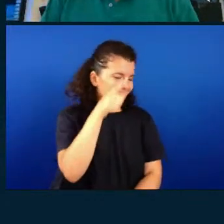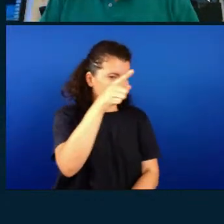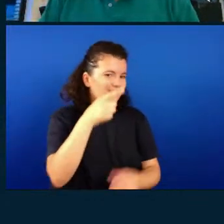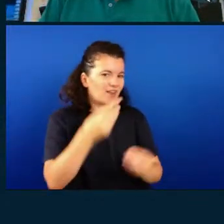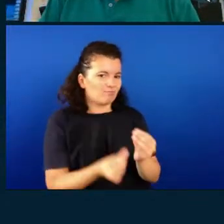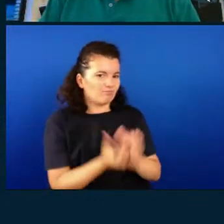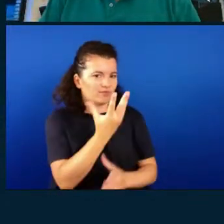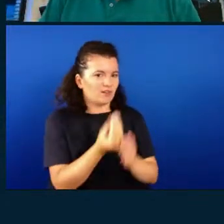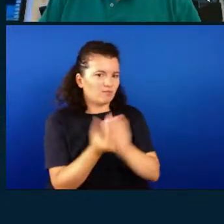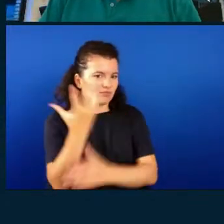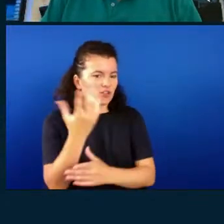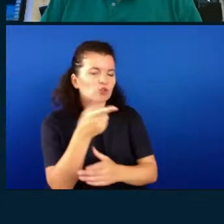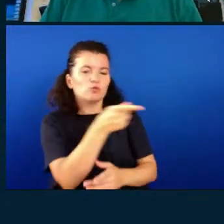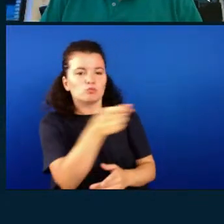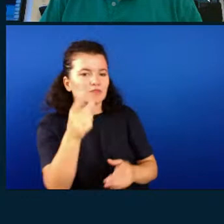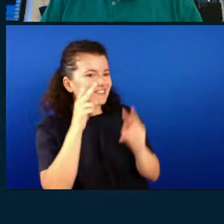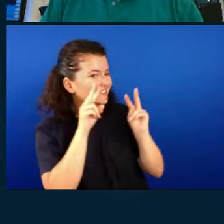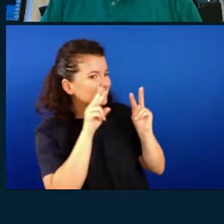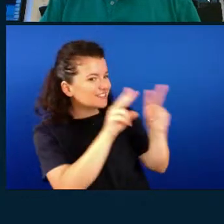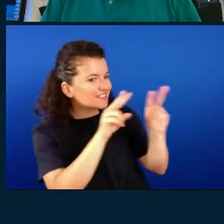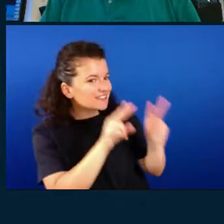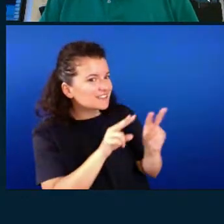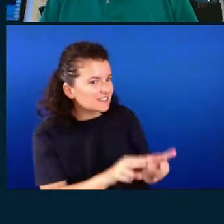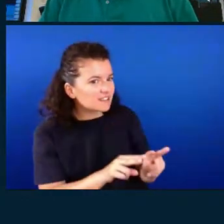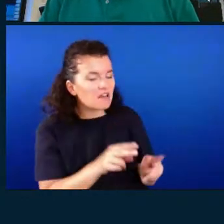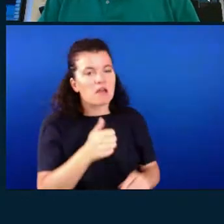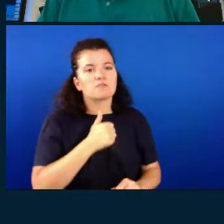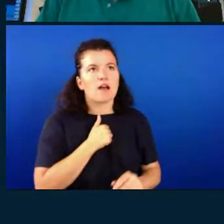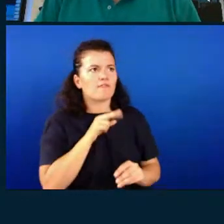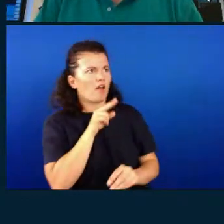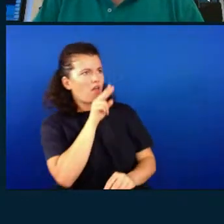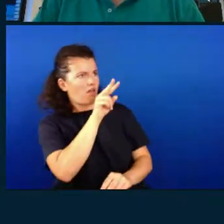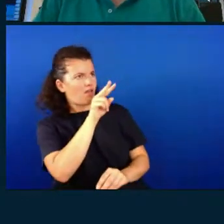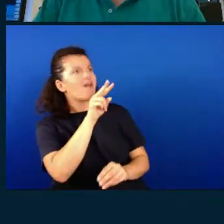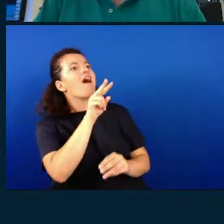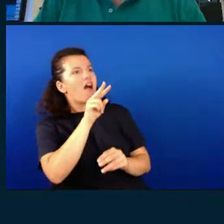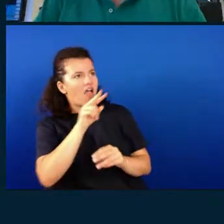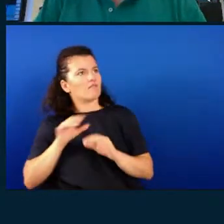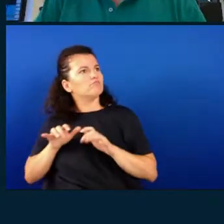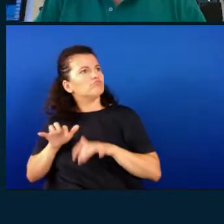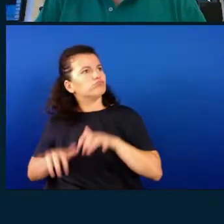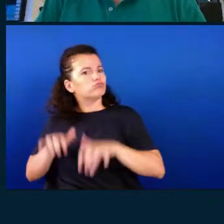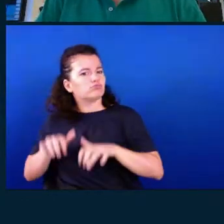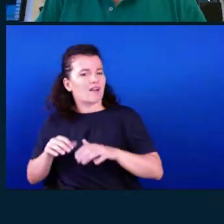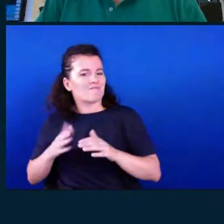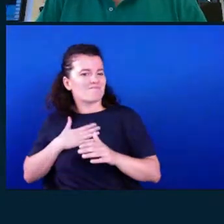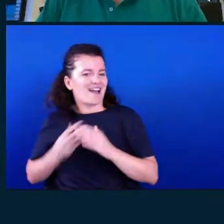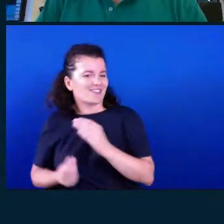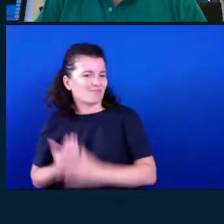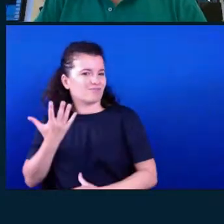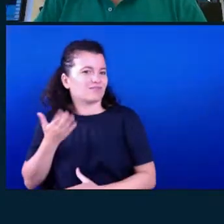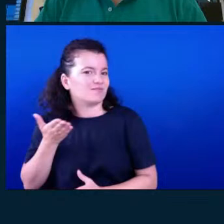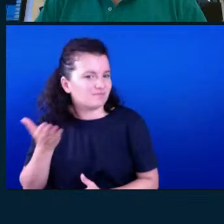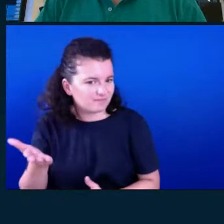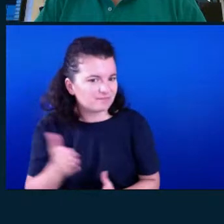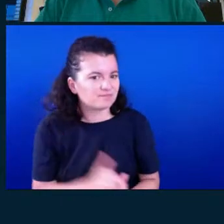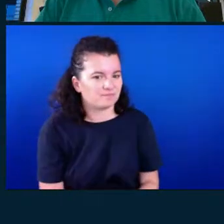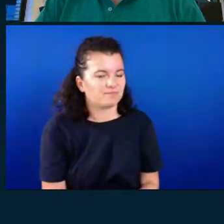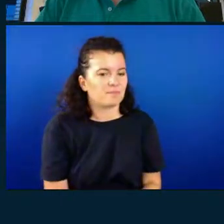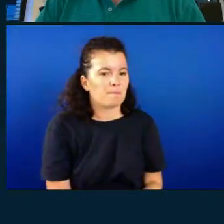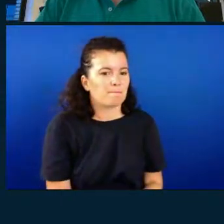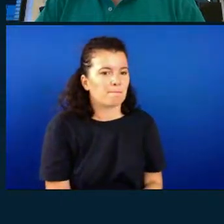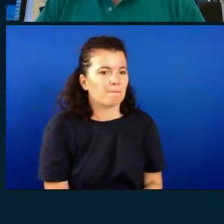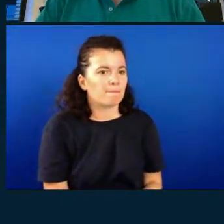And you can also build your own based upon that one. That's sometimes easy to start with. And I